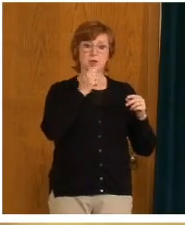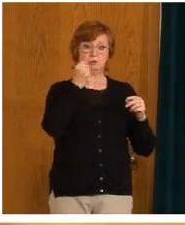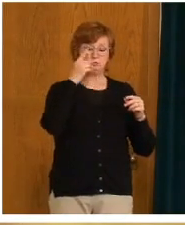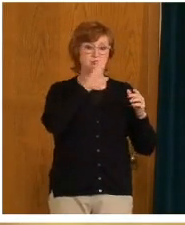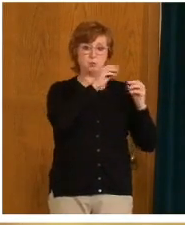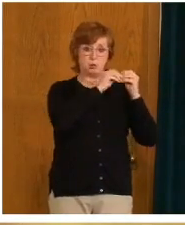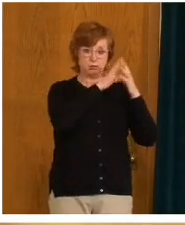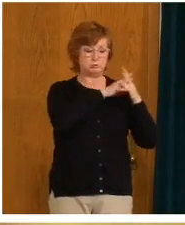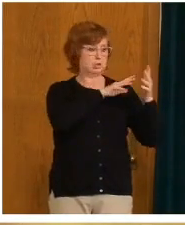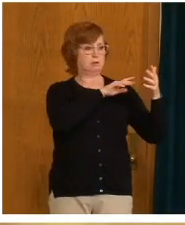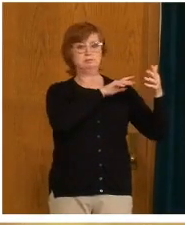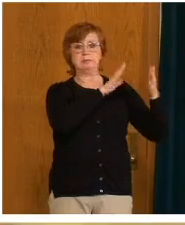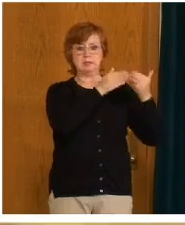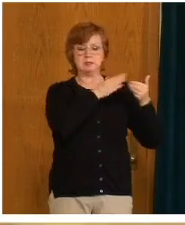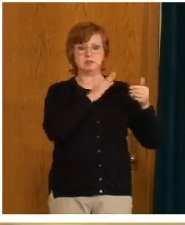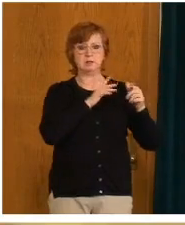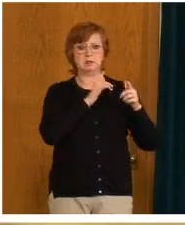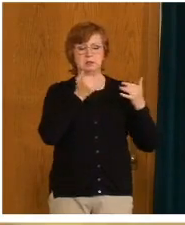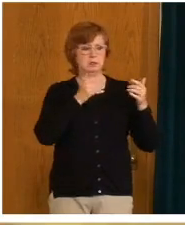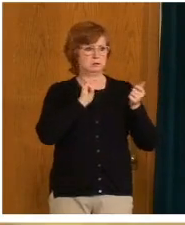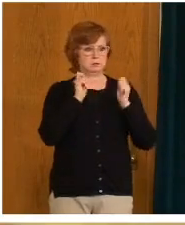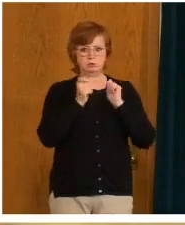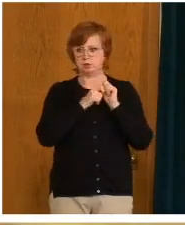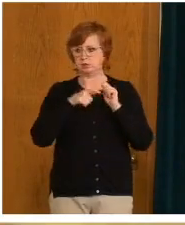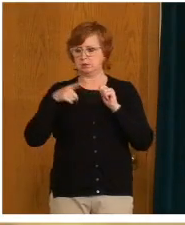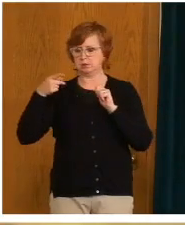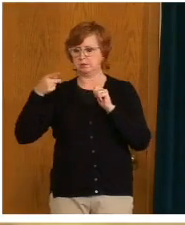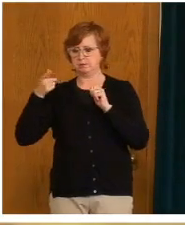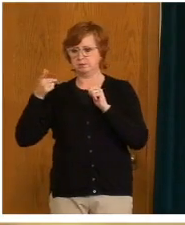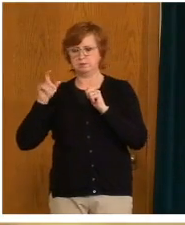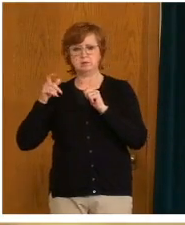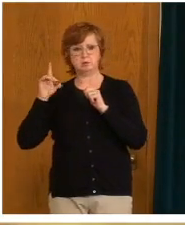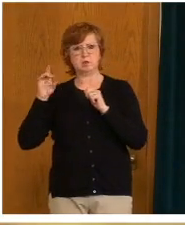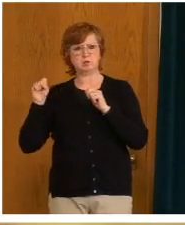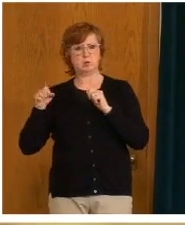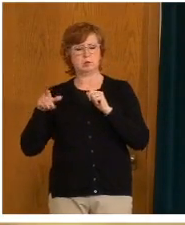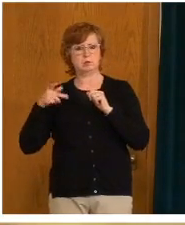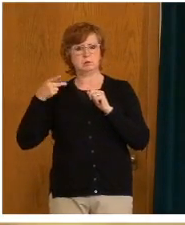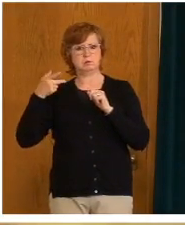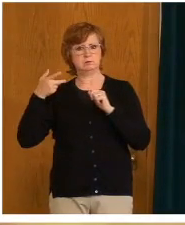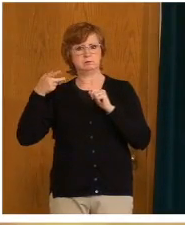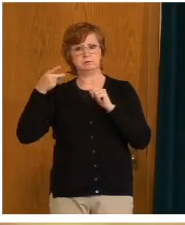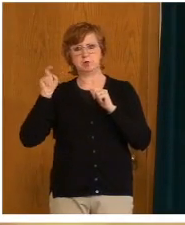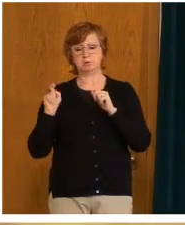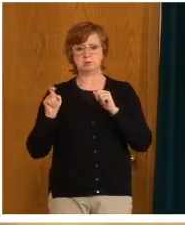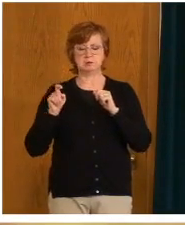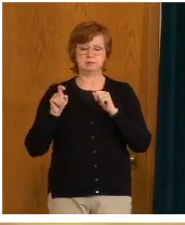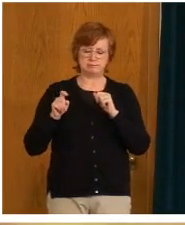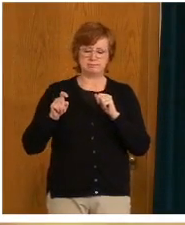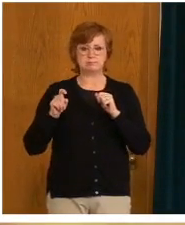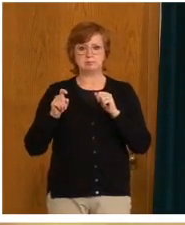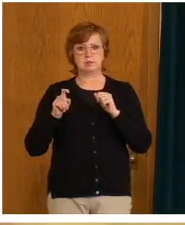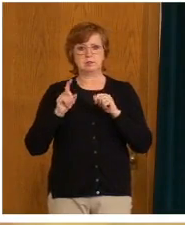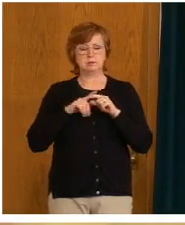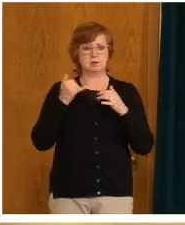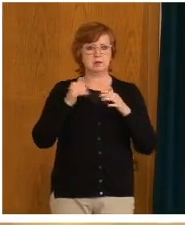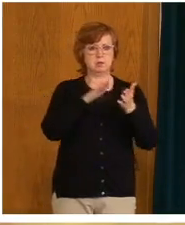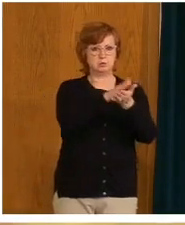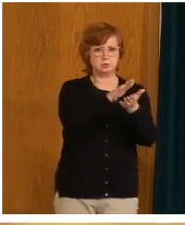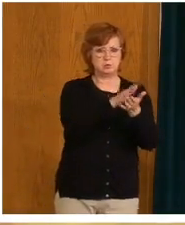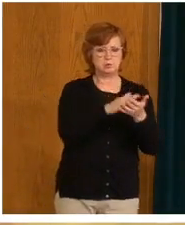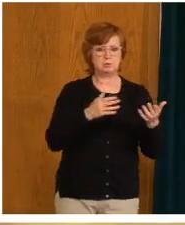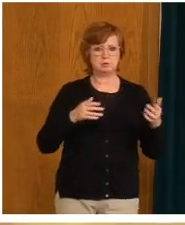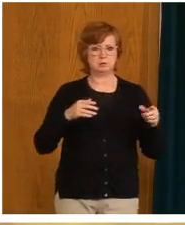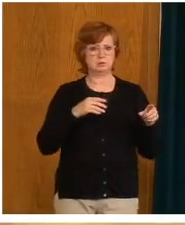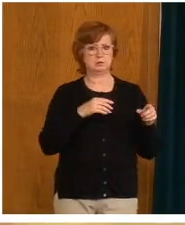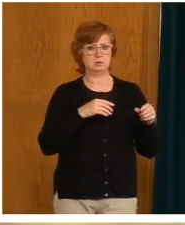SHA, and we're now vaccinating kids in schools, which is going to be, I think, obviously something we're really used to doing and the SHA is used to